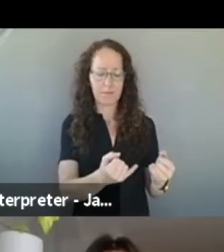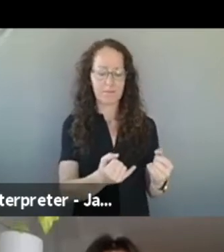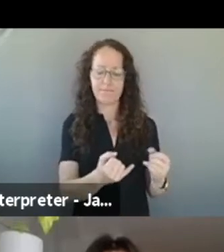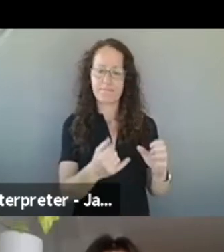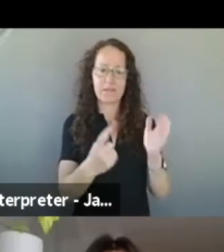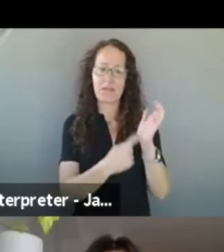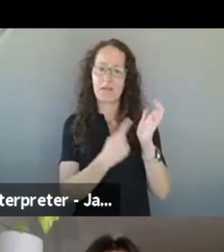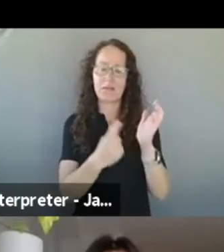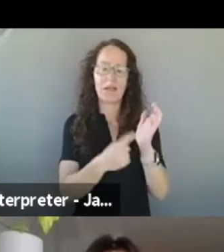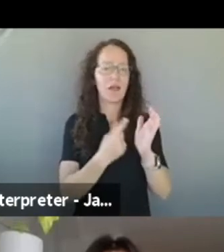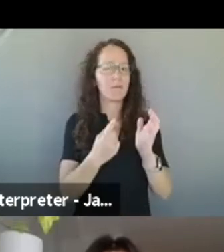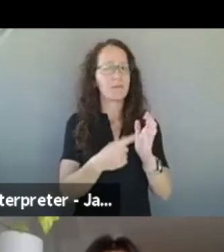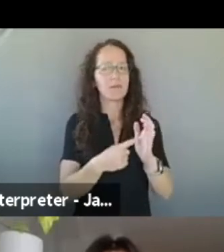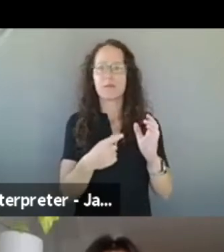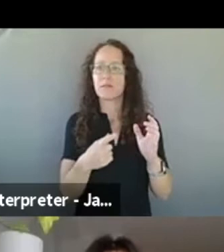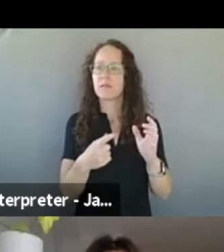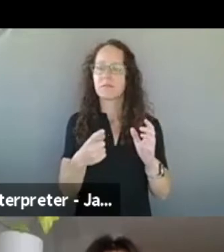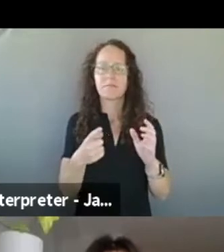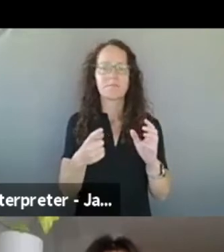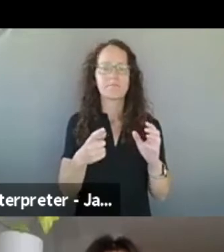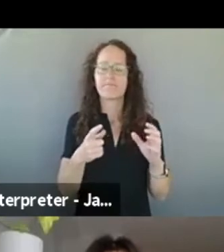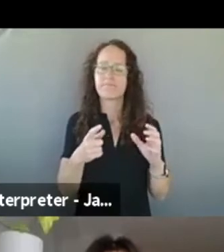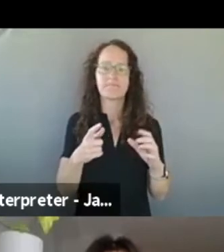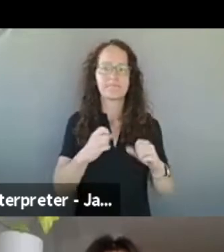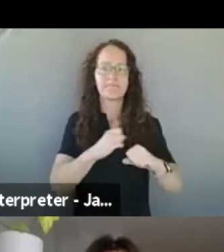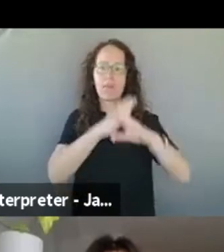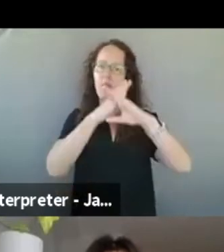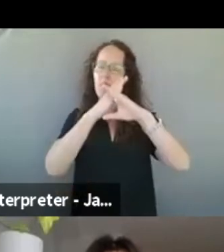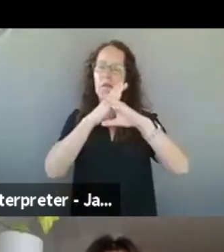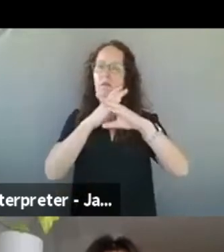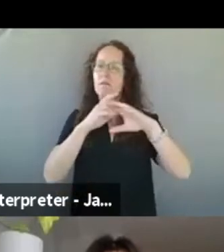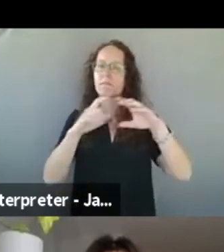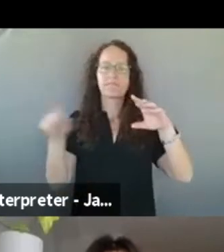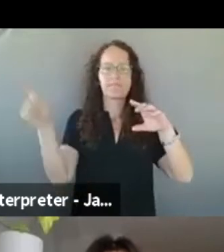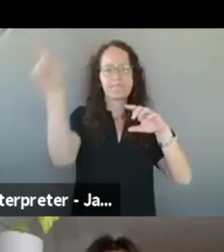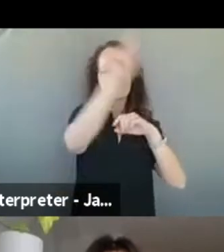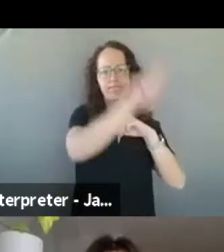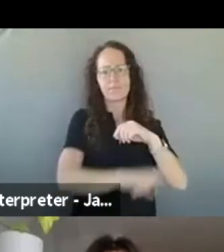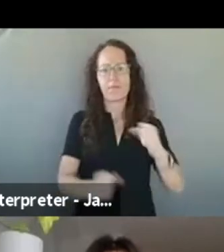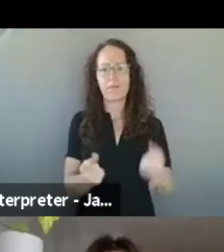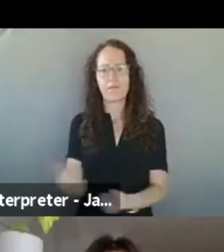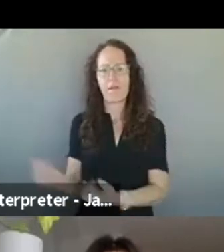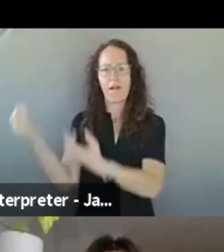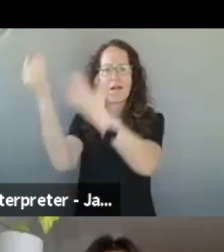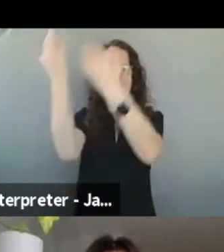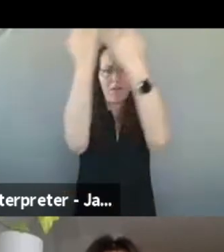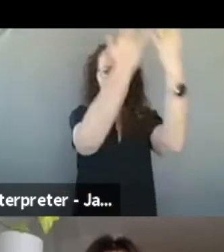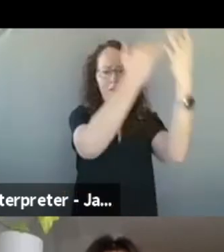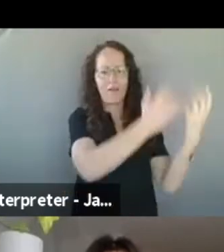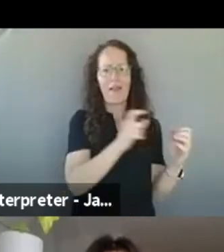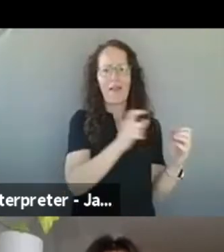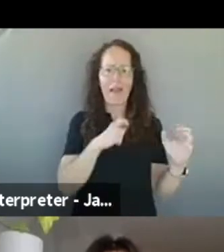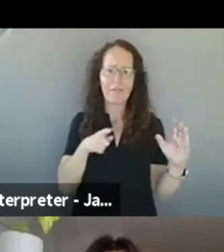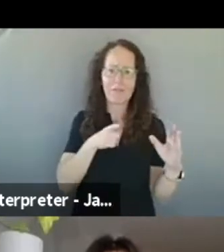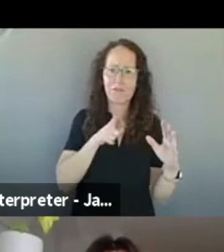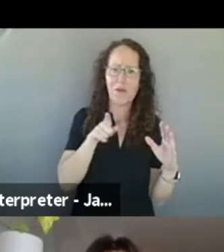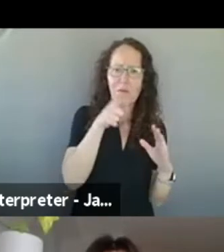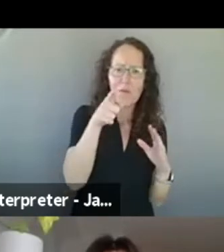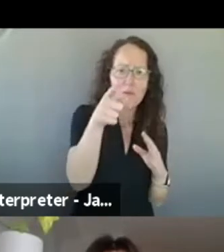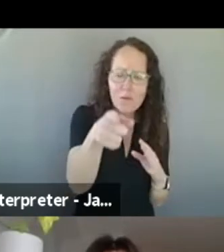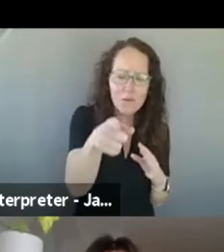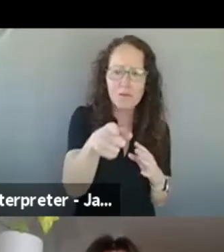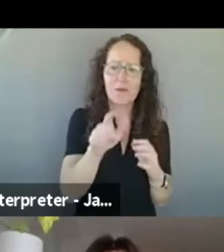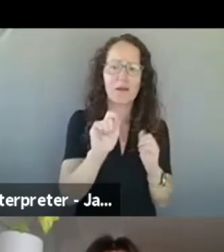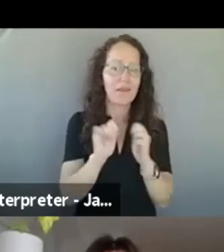through to get to life on the other side. knowing that grief